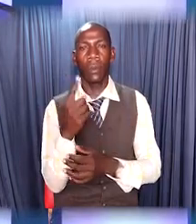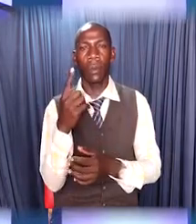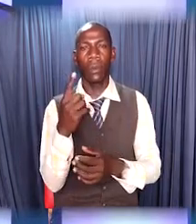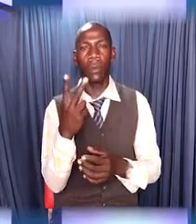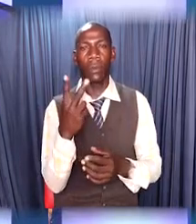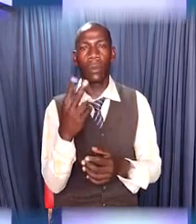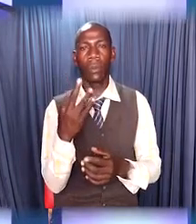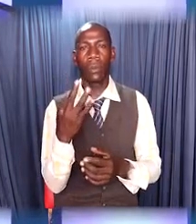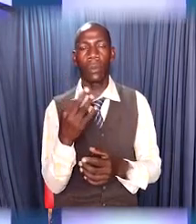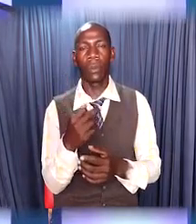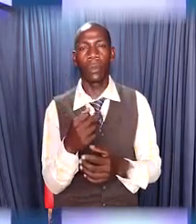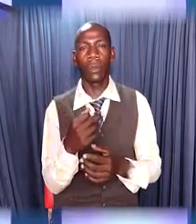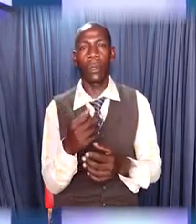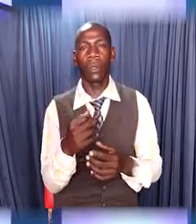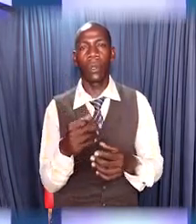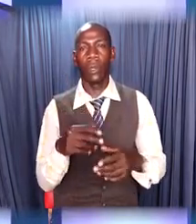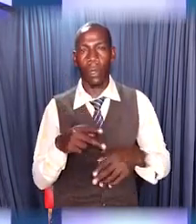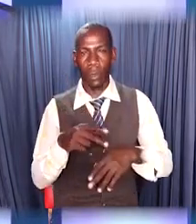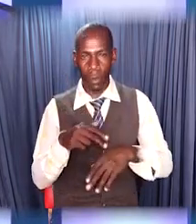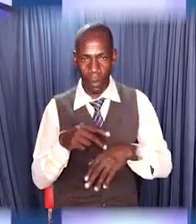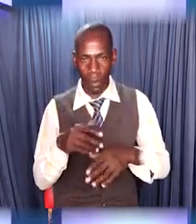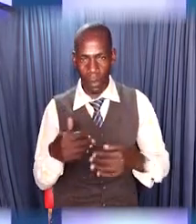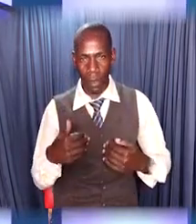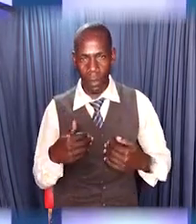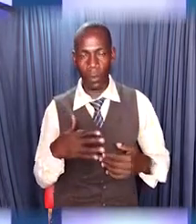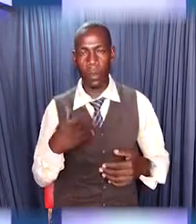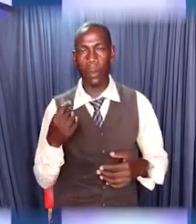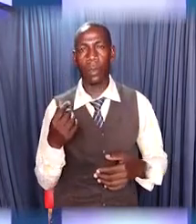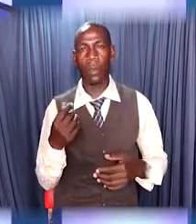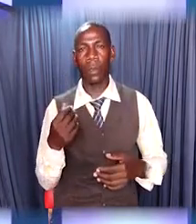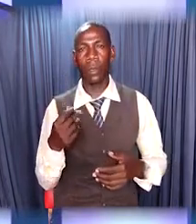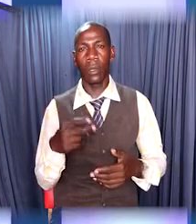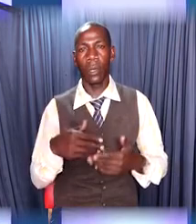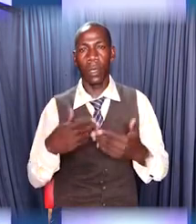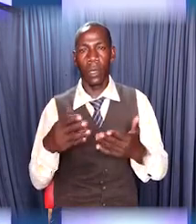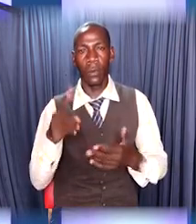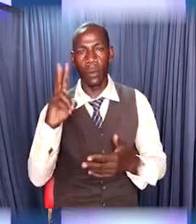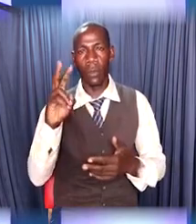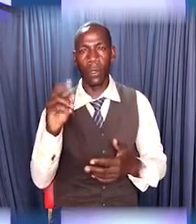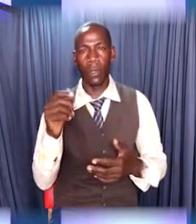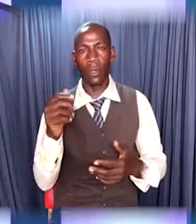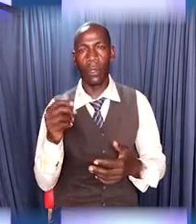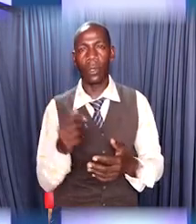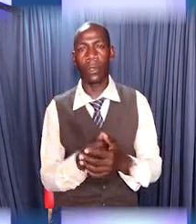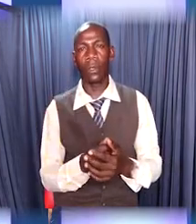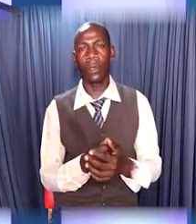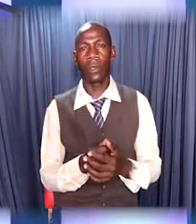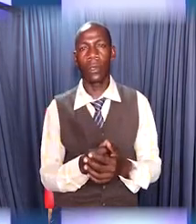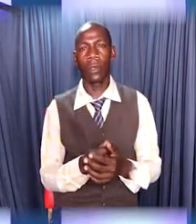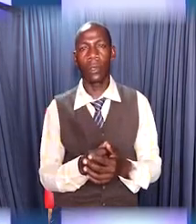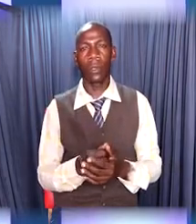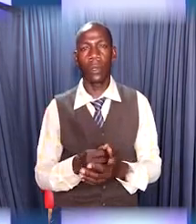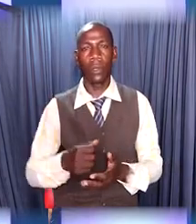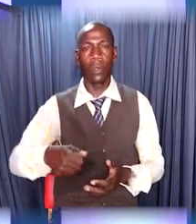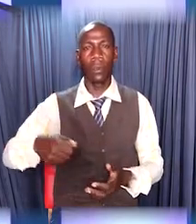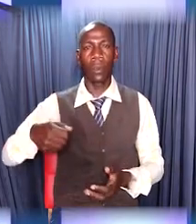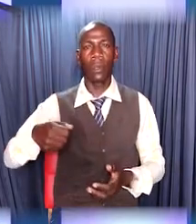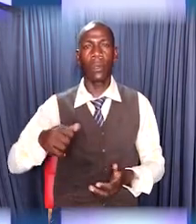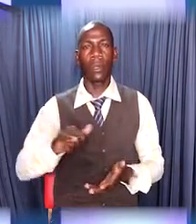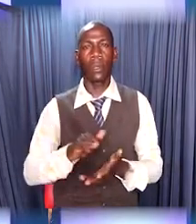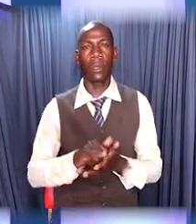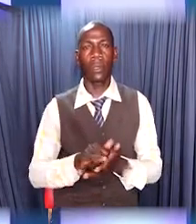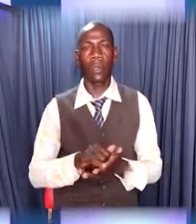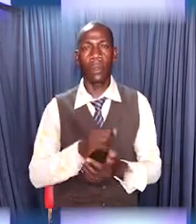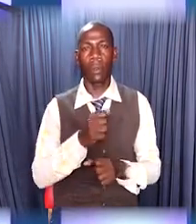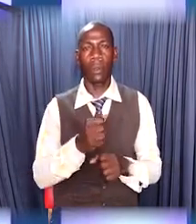with one or two palm leaves. Uketi money yangu. I had my pocket money. Natoa shilingi 20. But I'll give 20 shillings. Na budget ya miaka hiyo shilingi